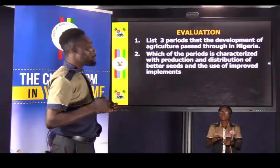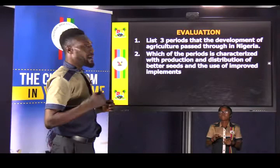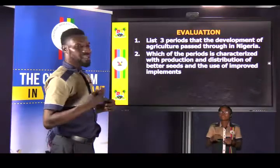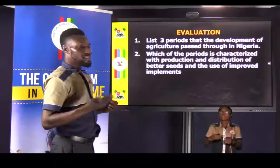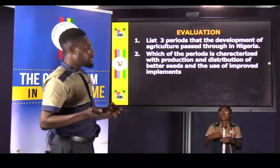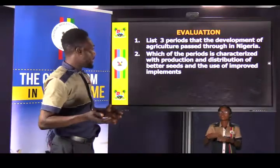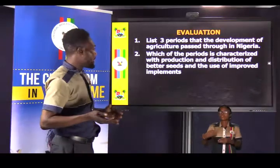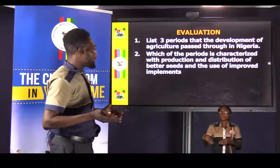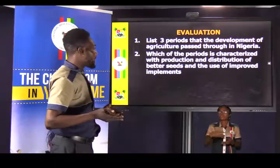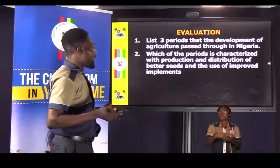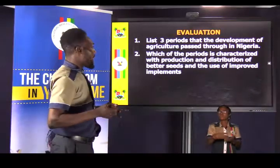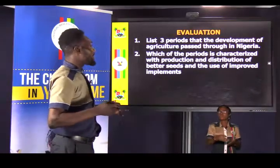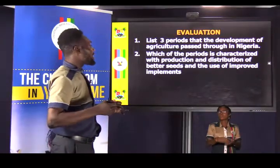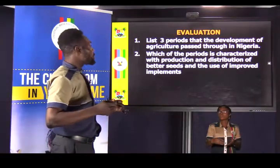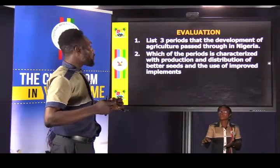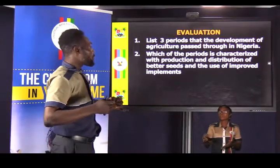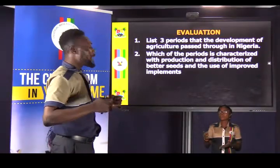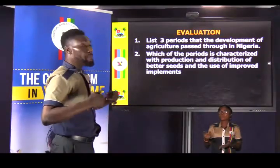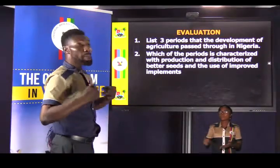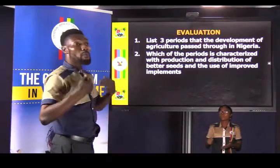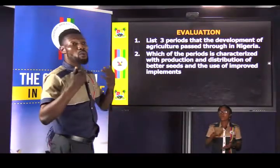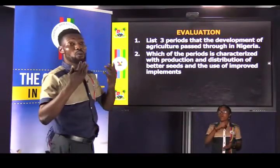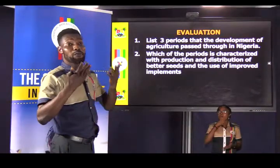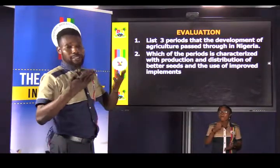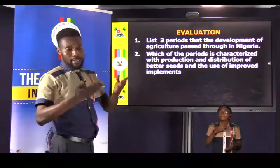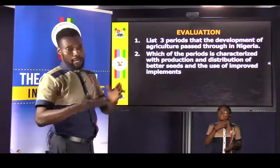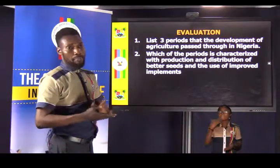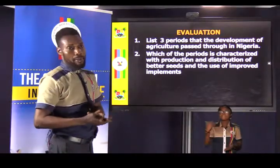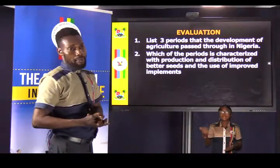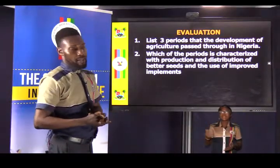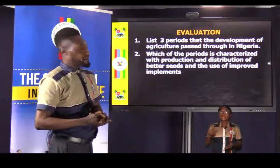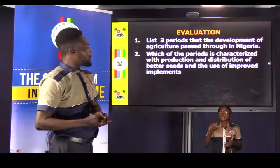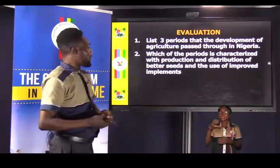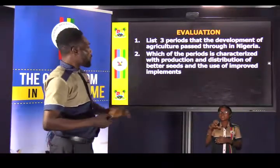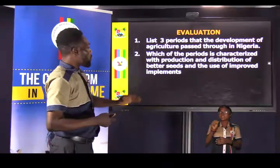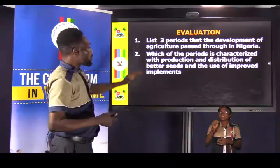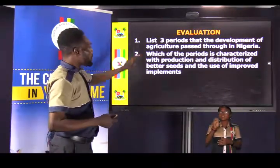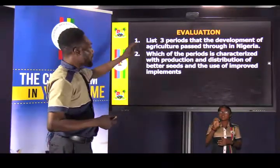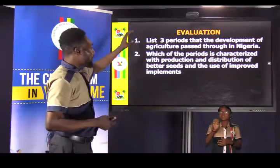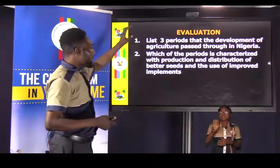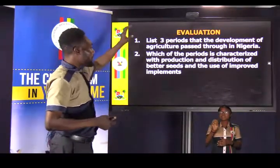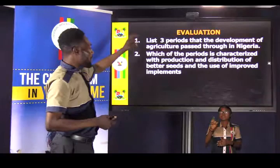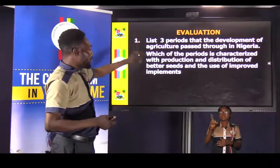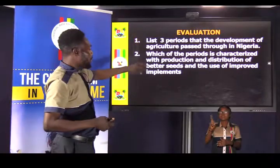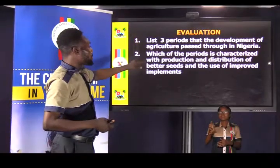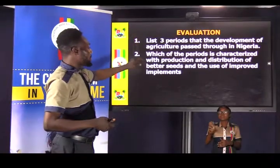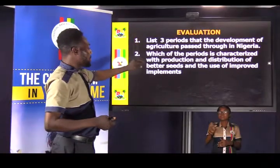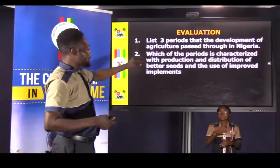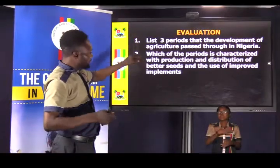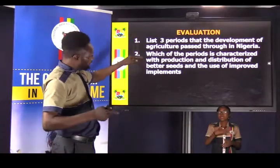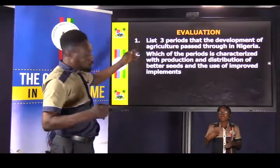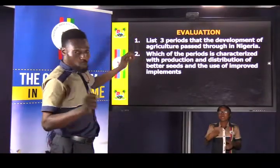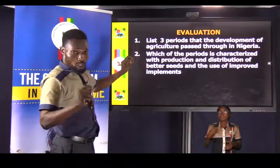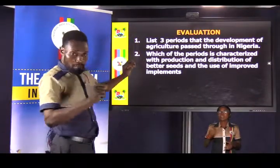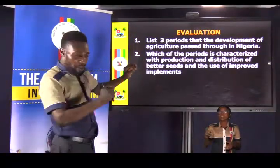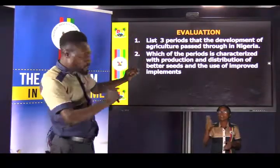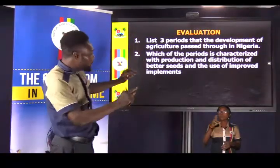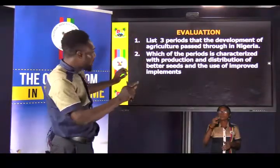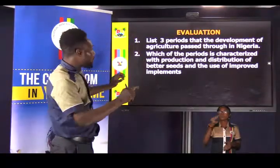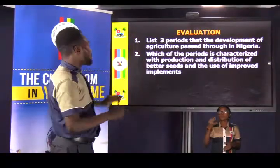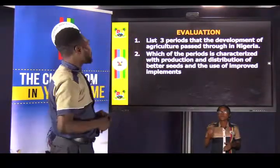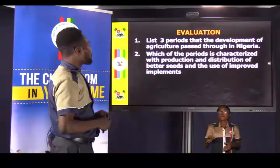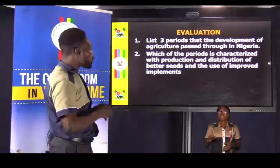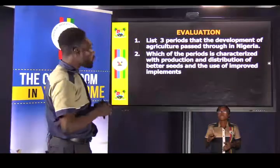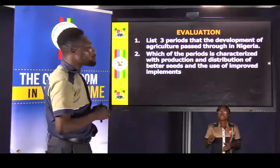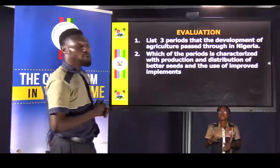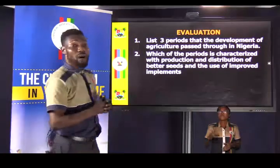distribution of better seeds and the use of improved implements? Which of the 3 periods? You just mentioned